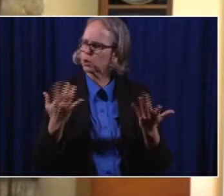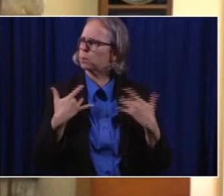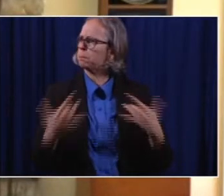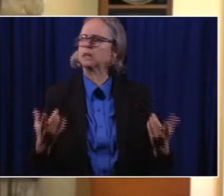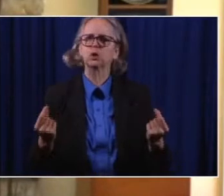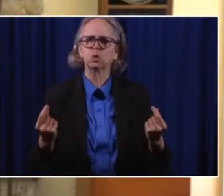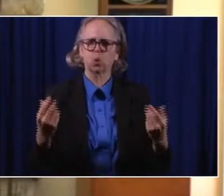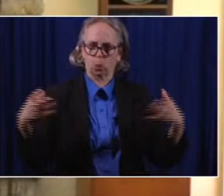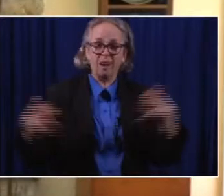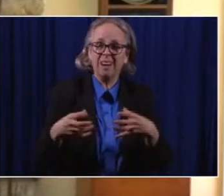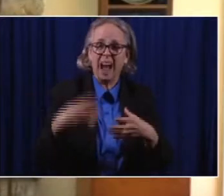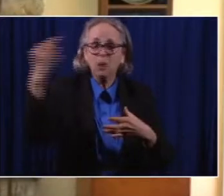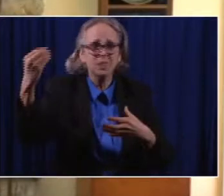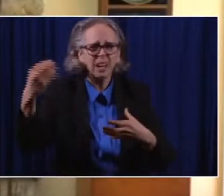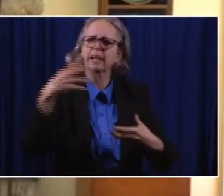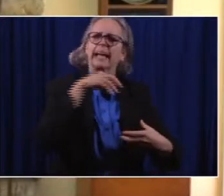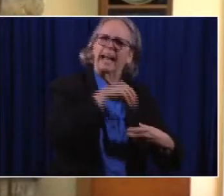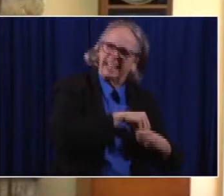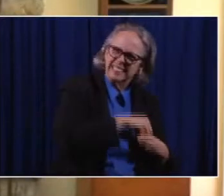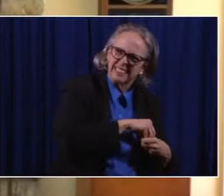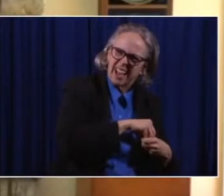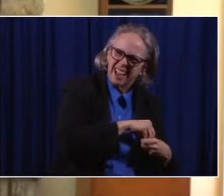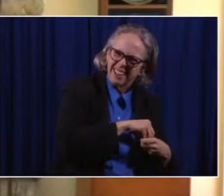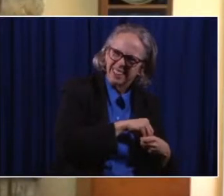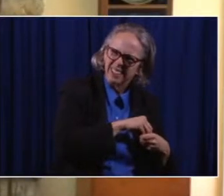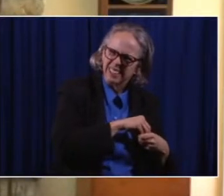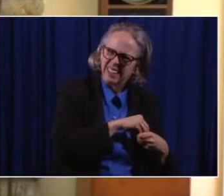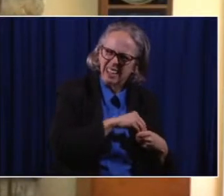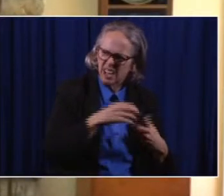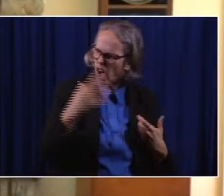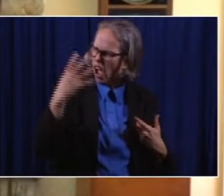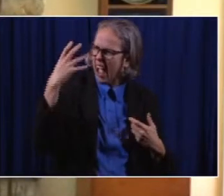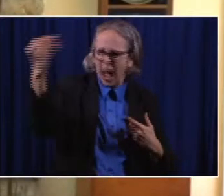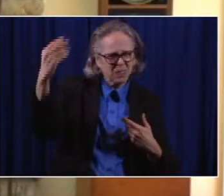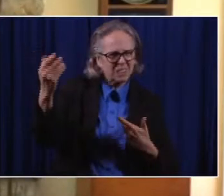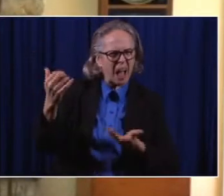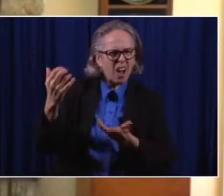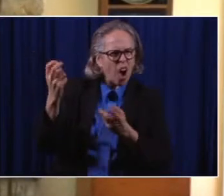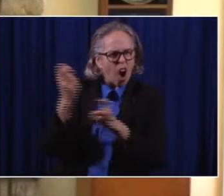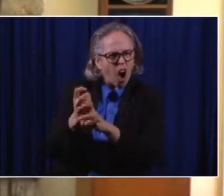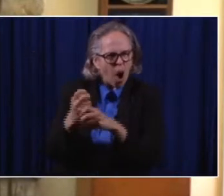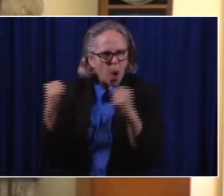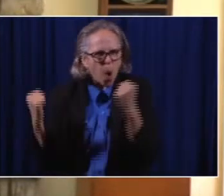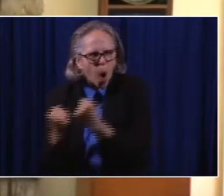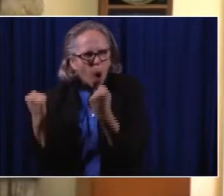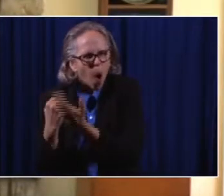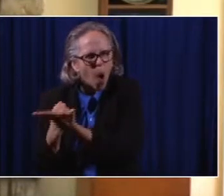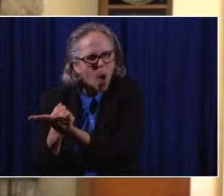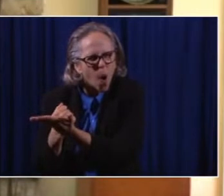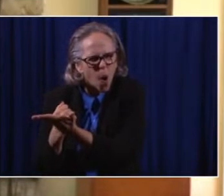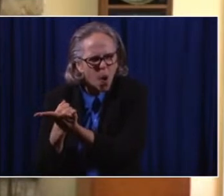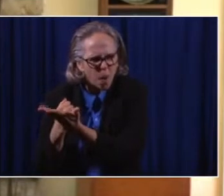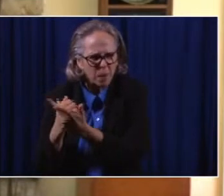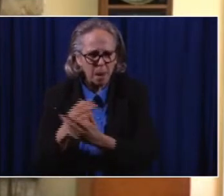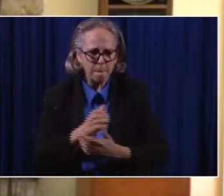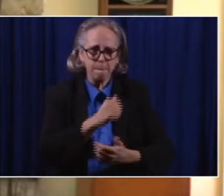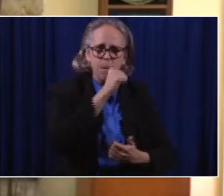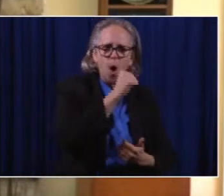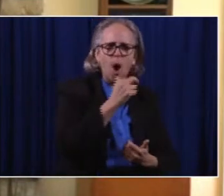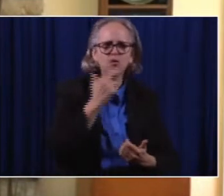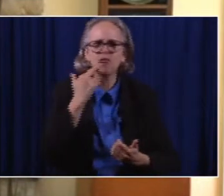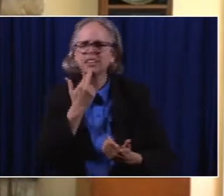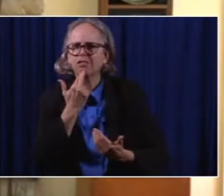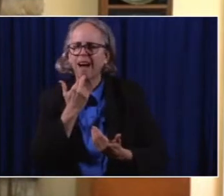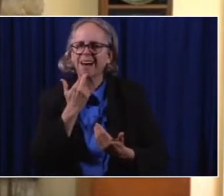activity more difficult, more dangerous, potentially. What's unique about bars and restaurants, as well as